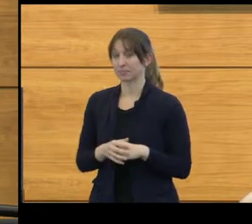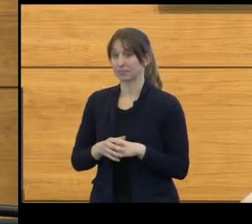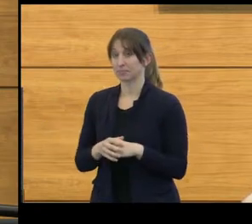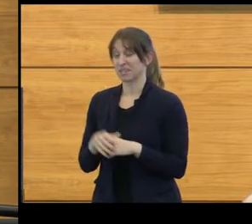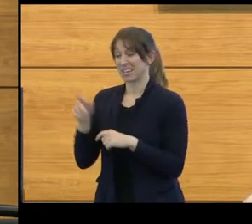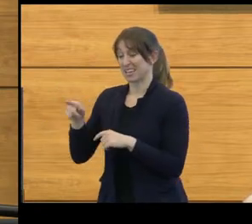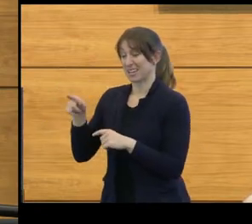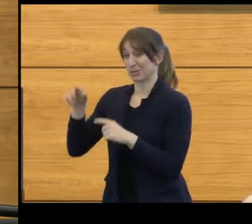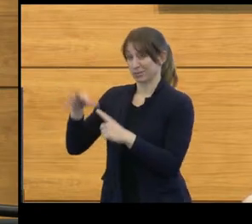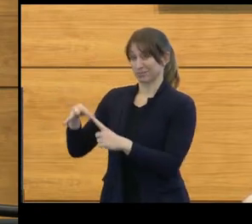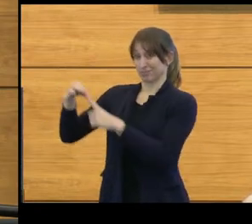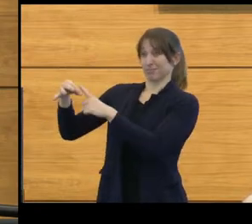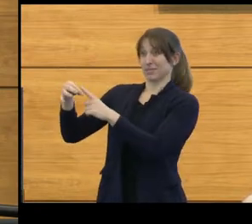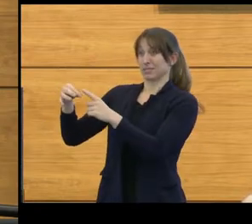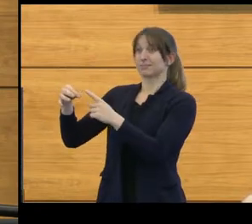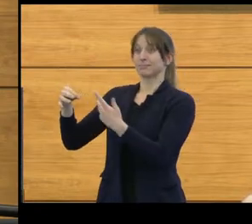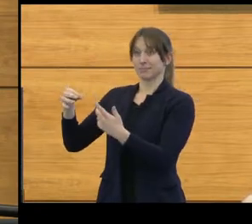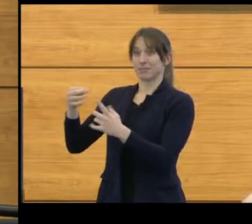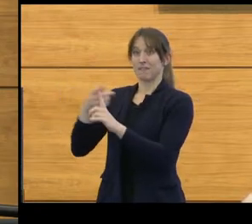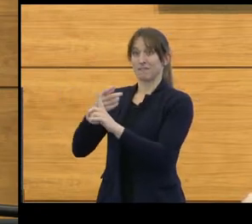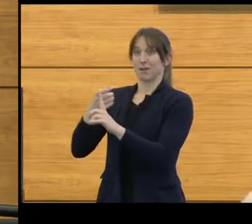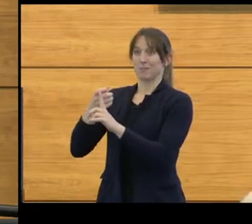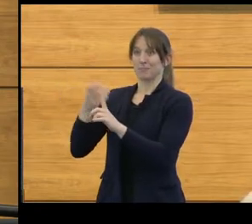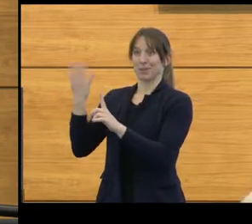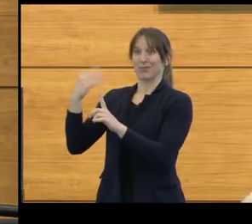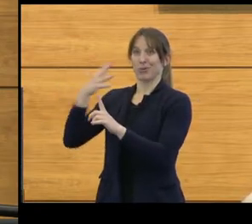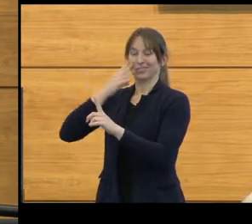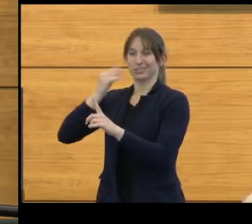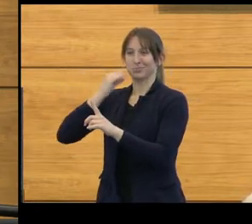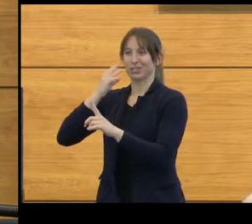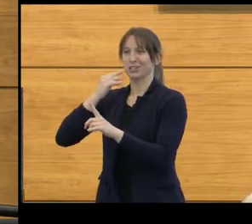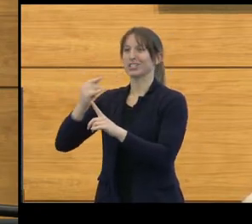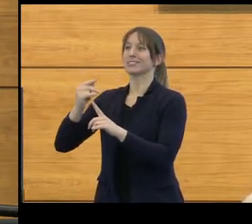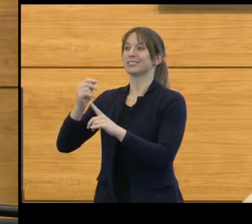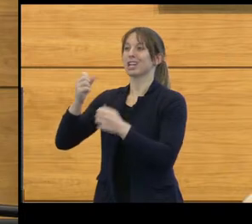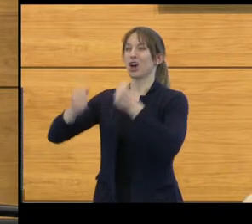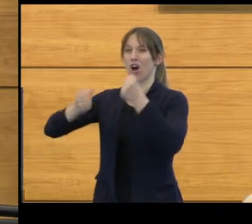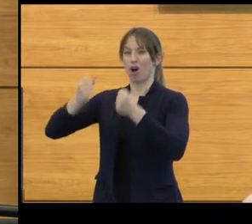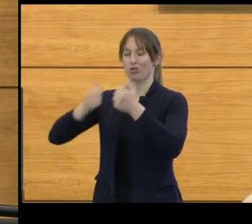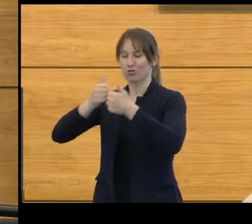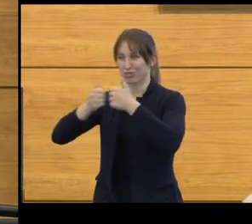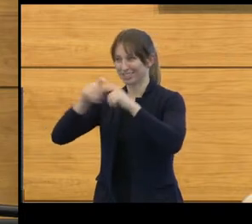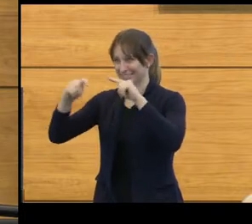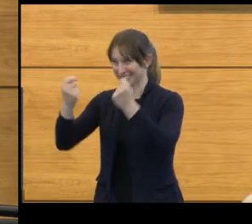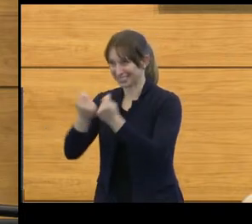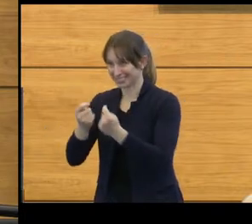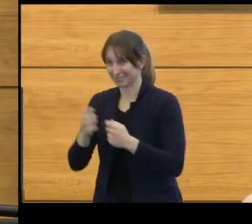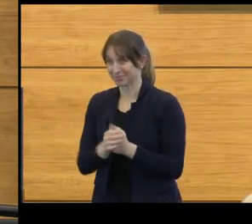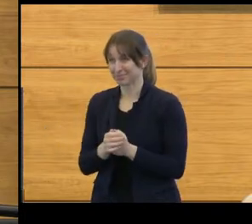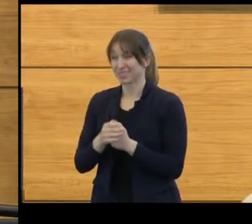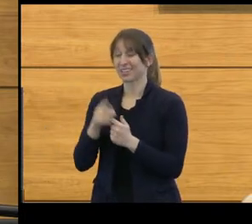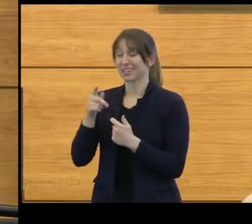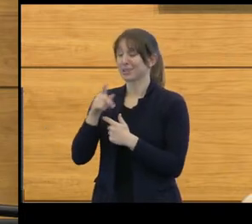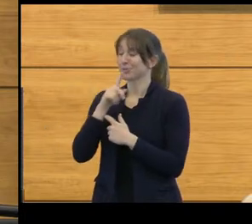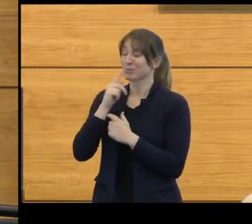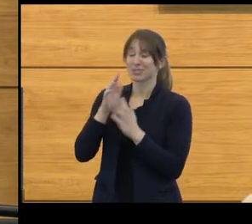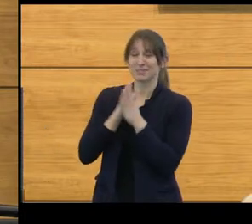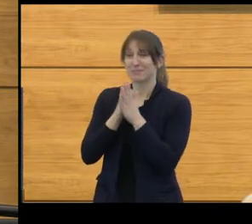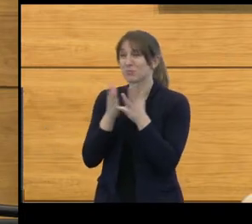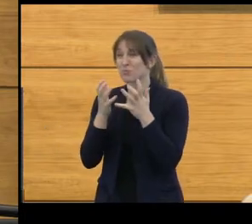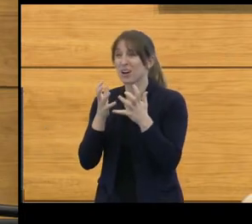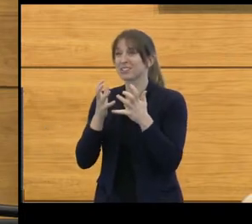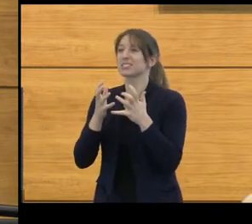an international auto racing team. It was there he identified his desire to achieve social